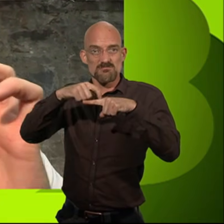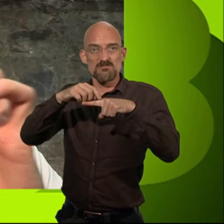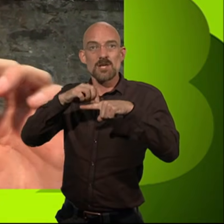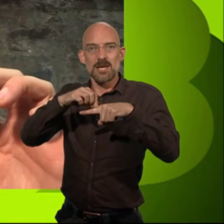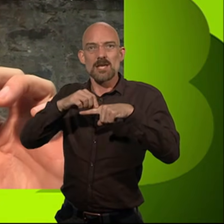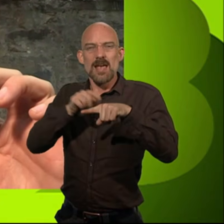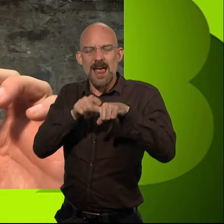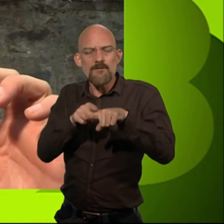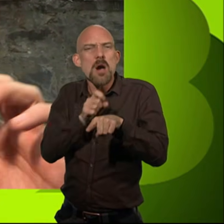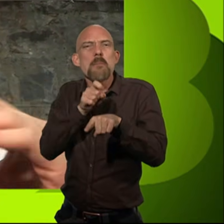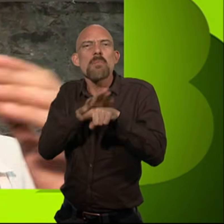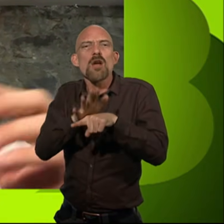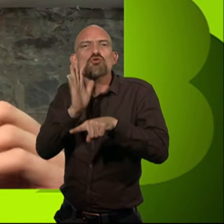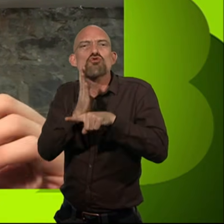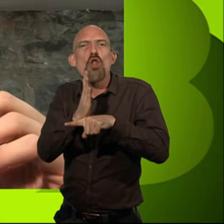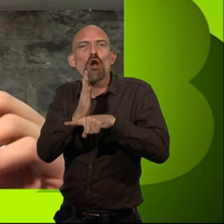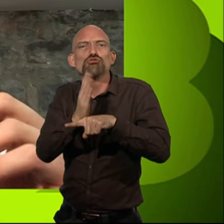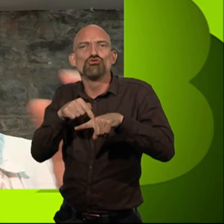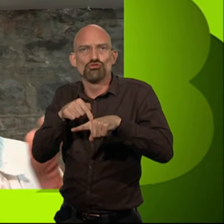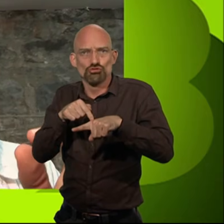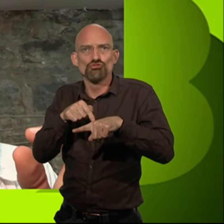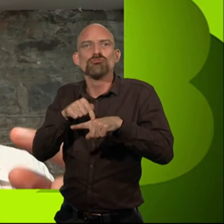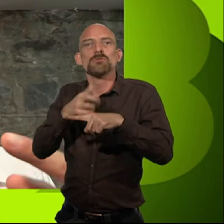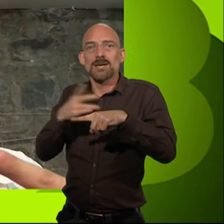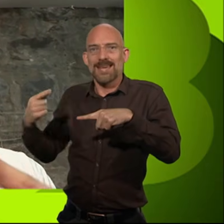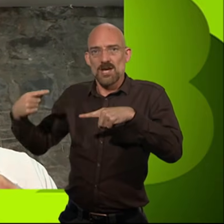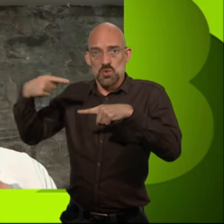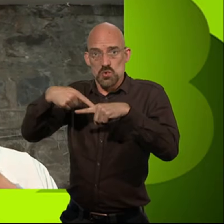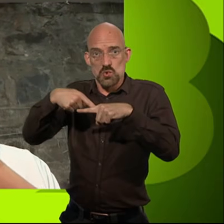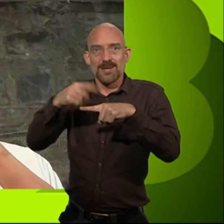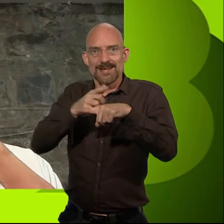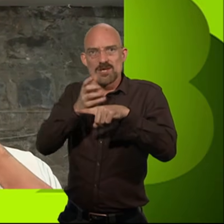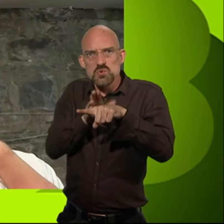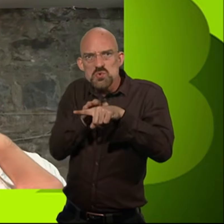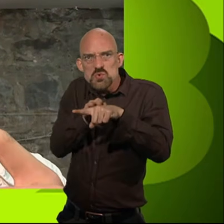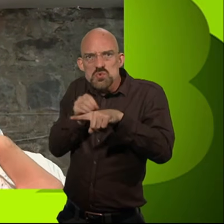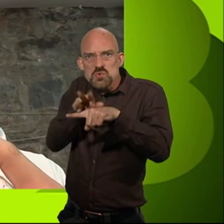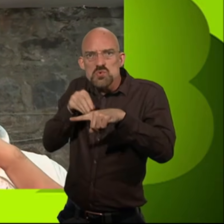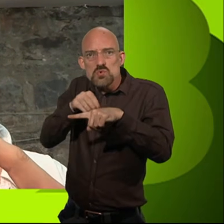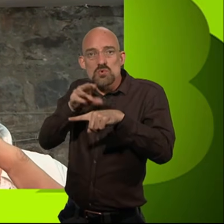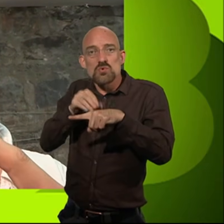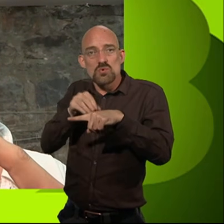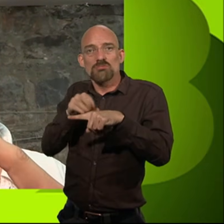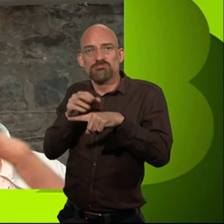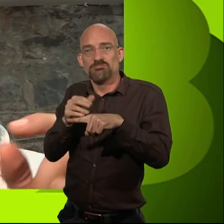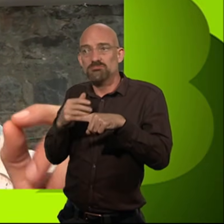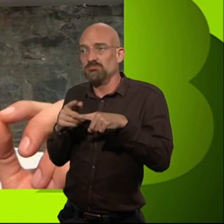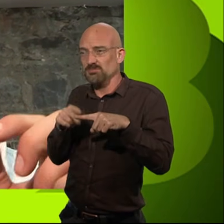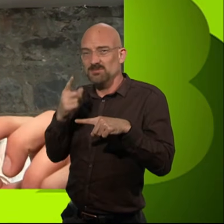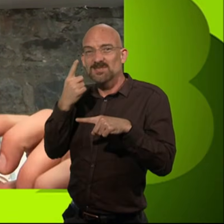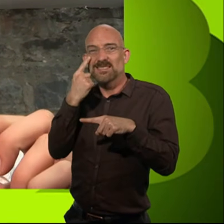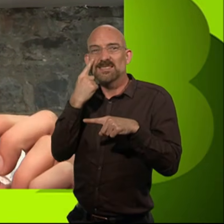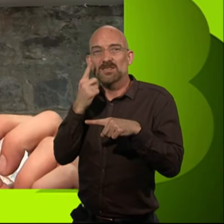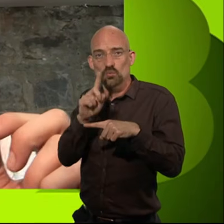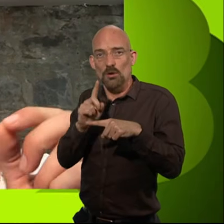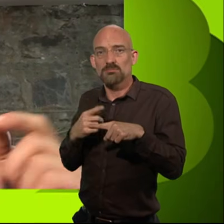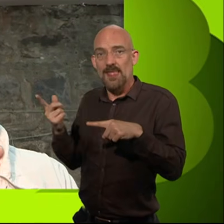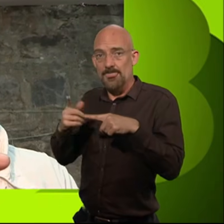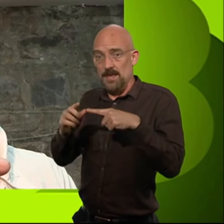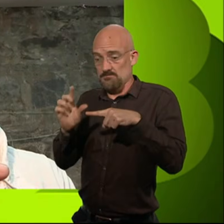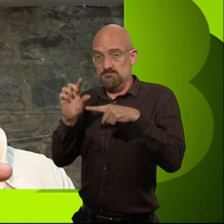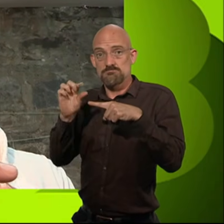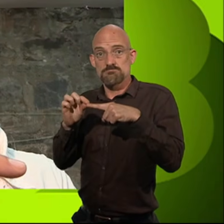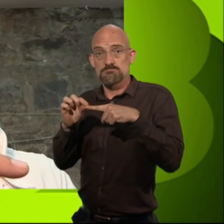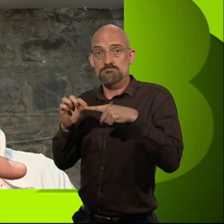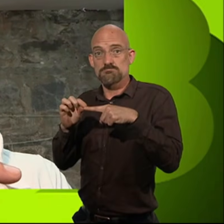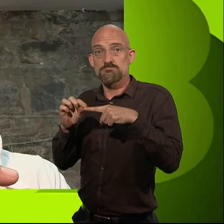finger, new blood can't get in and it will fall off. What doctors can now do is attach a leech to the tip of the finger, and the same chemicals that